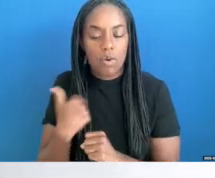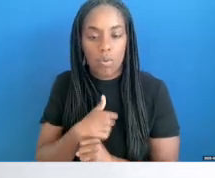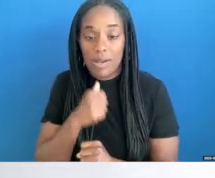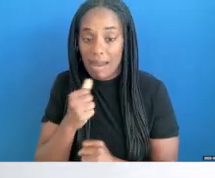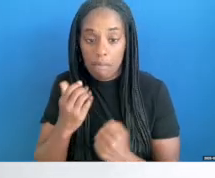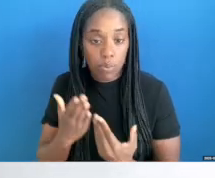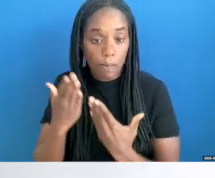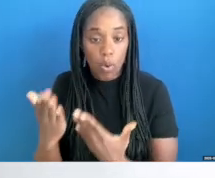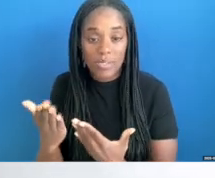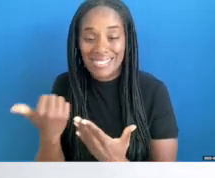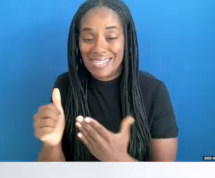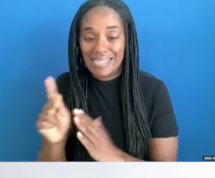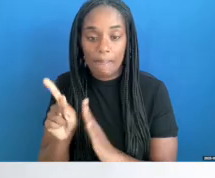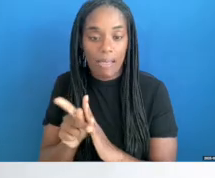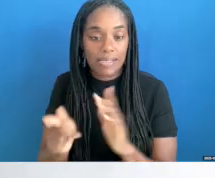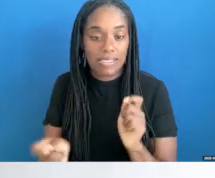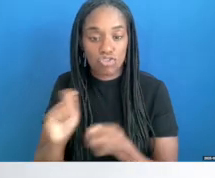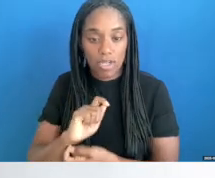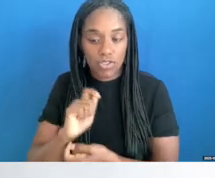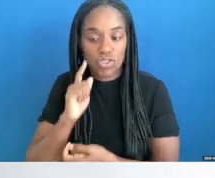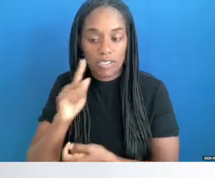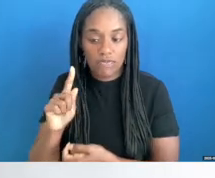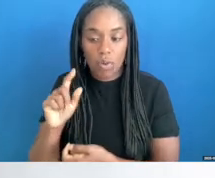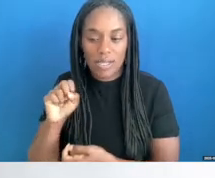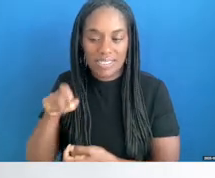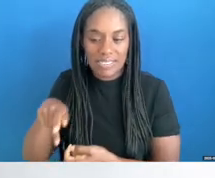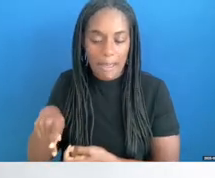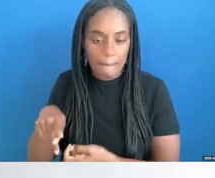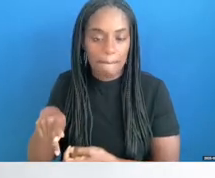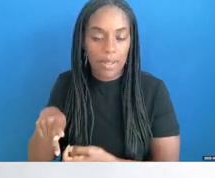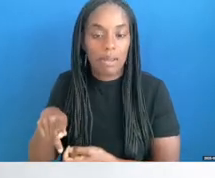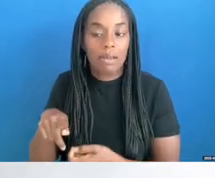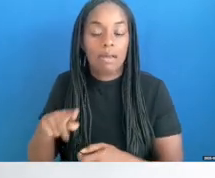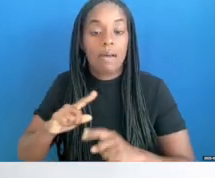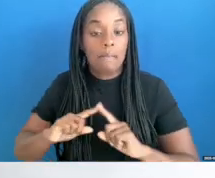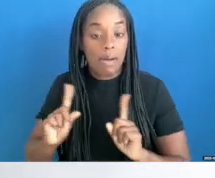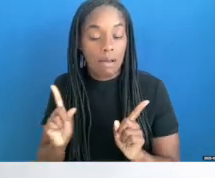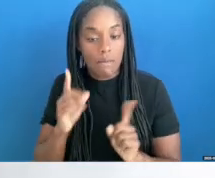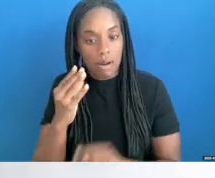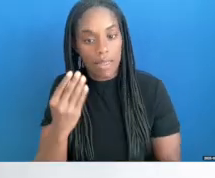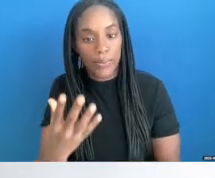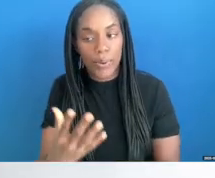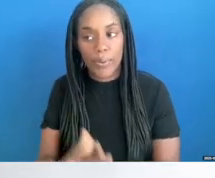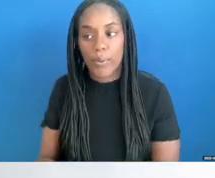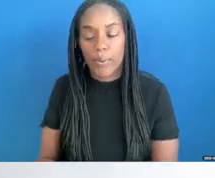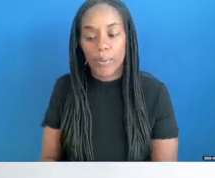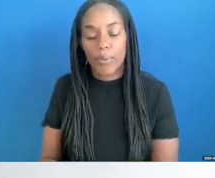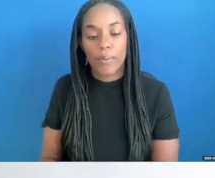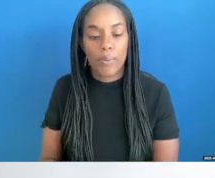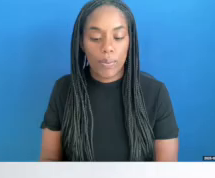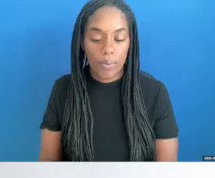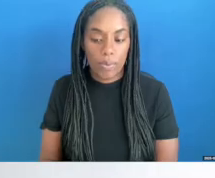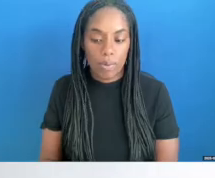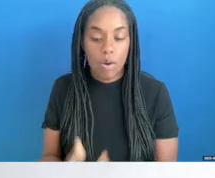proposing any policy changes to STEP at this time. However, we want to let you know that we would like